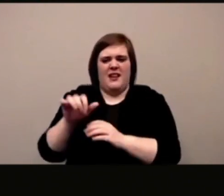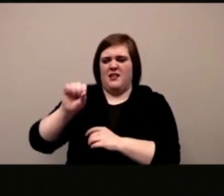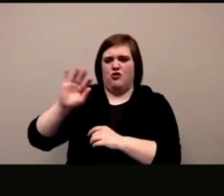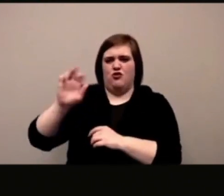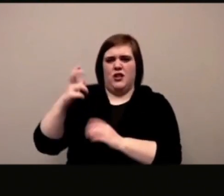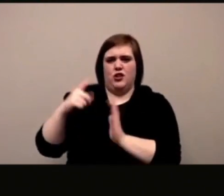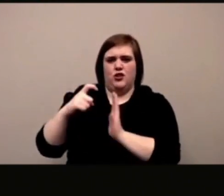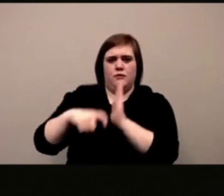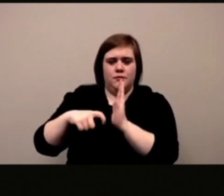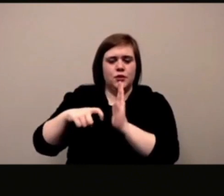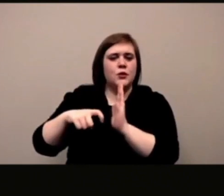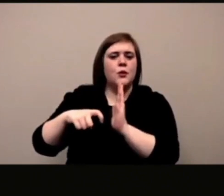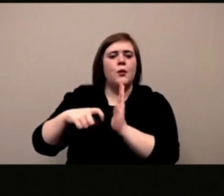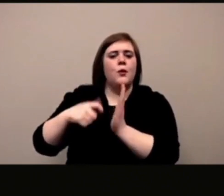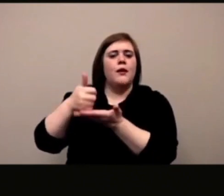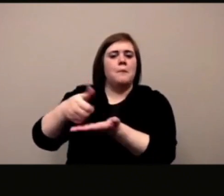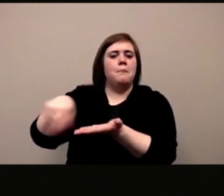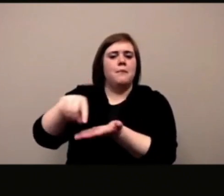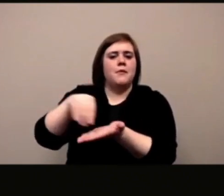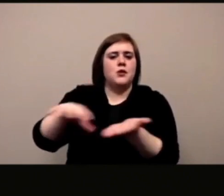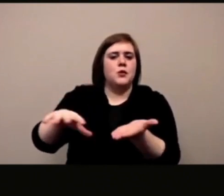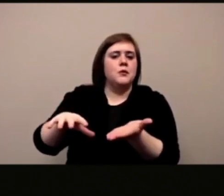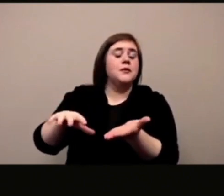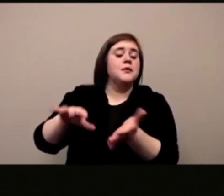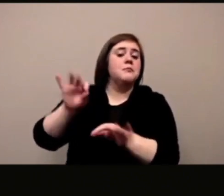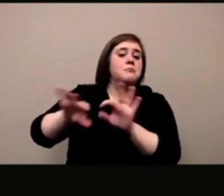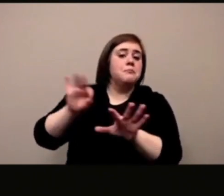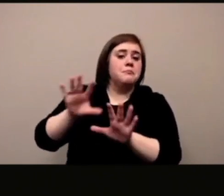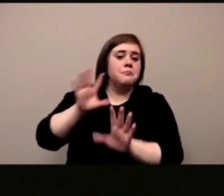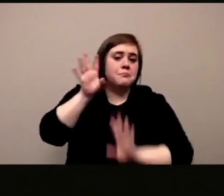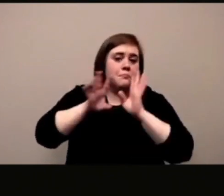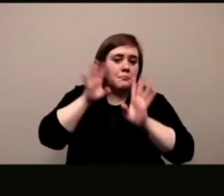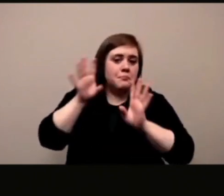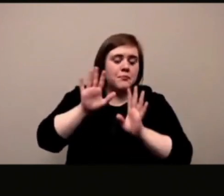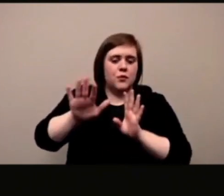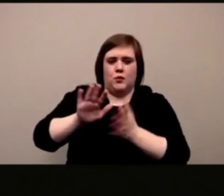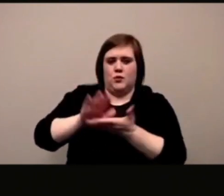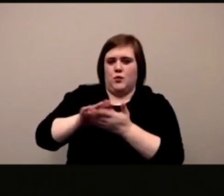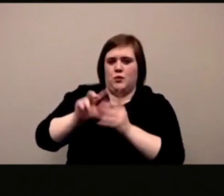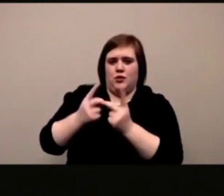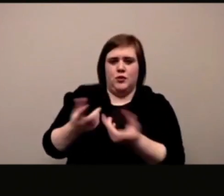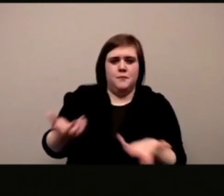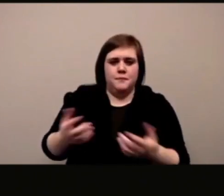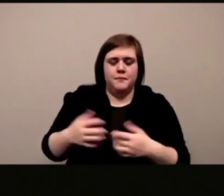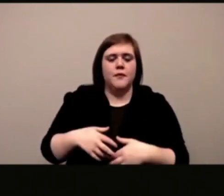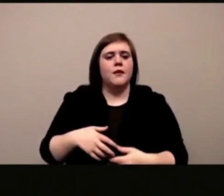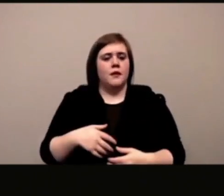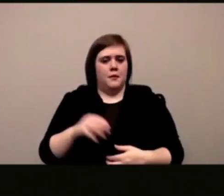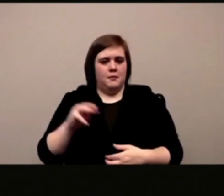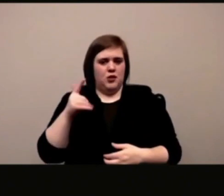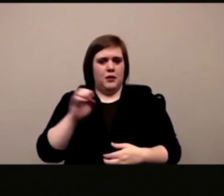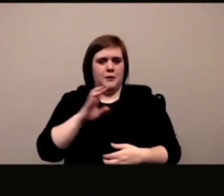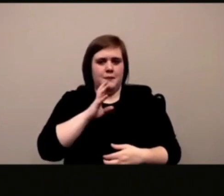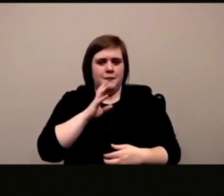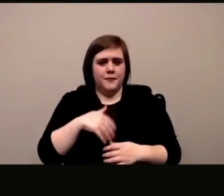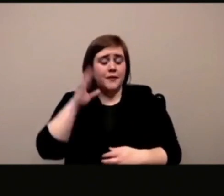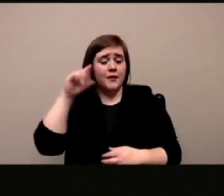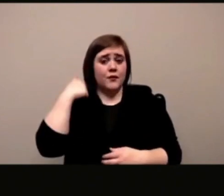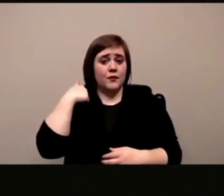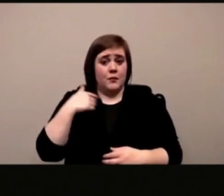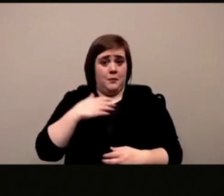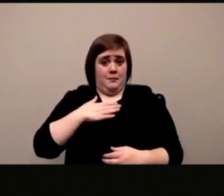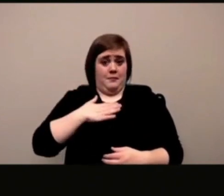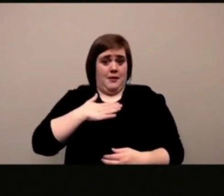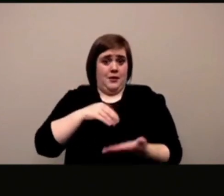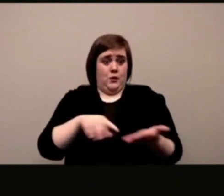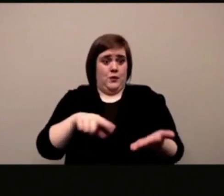student creativity to your schools and districts? So for me, my students, when we start coding with Scratch, it's